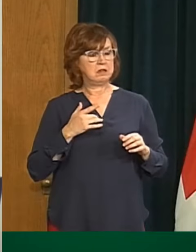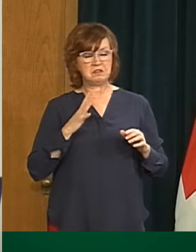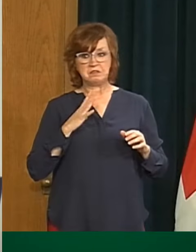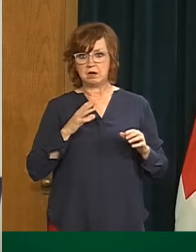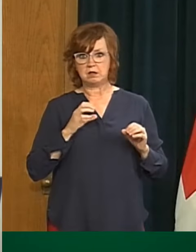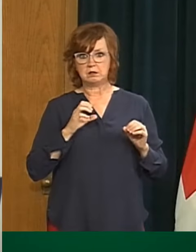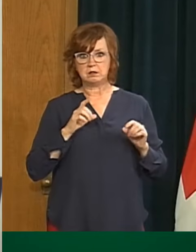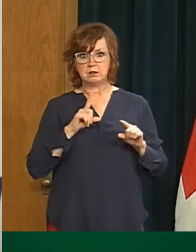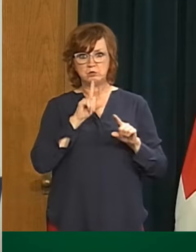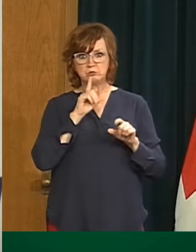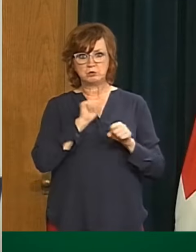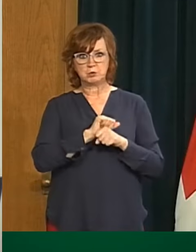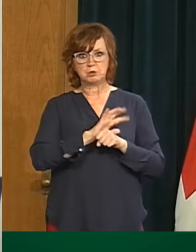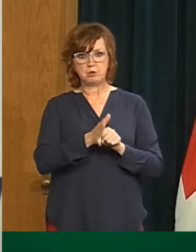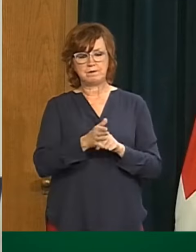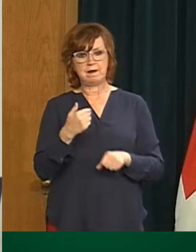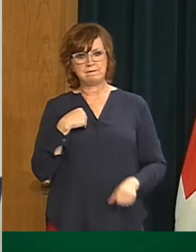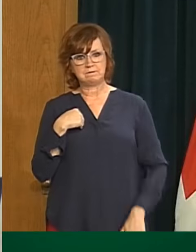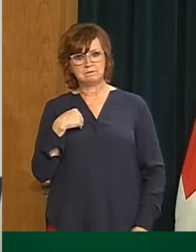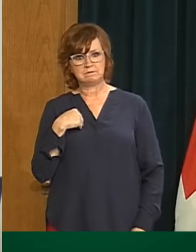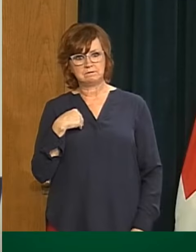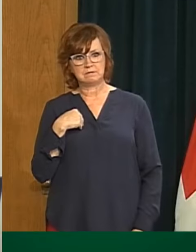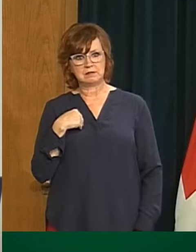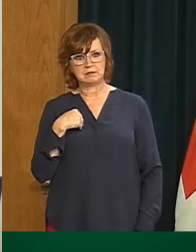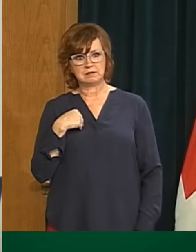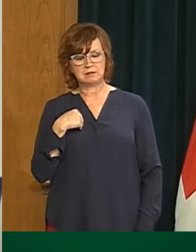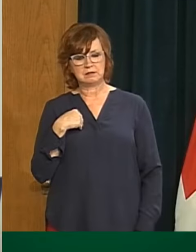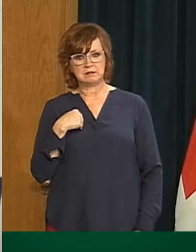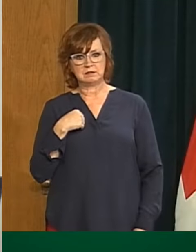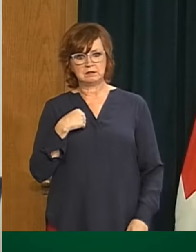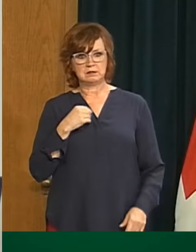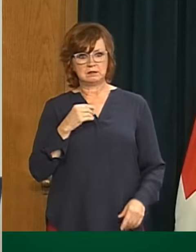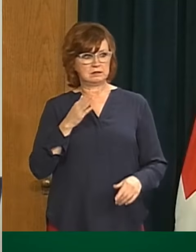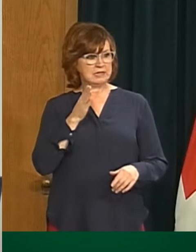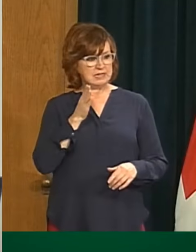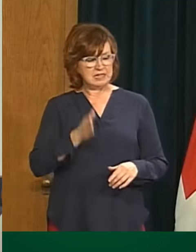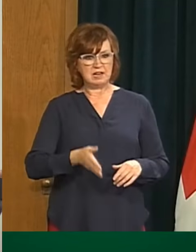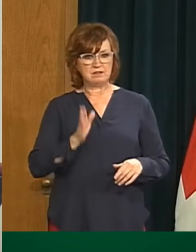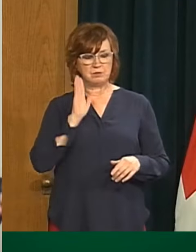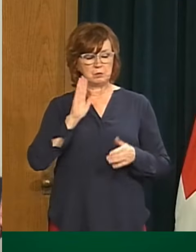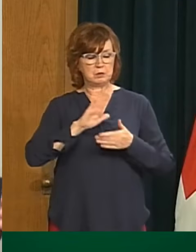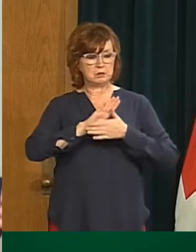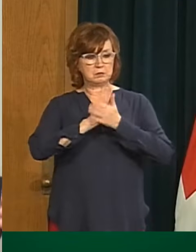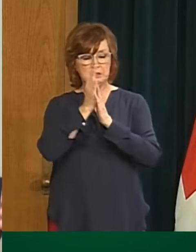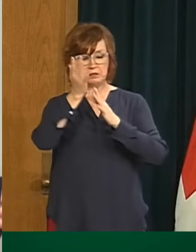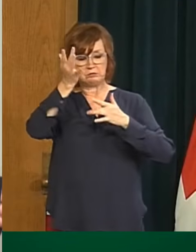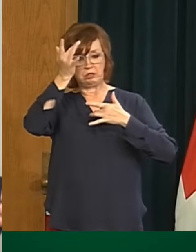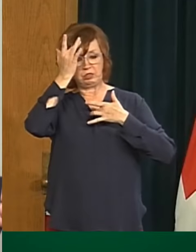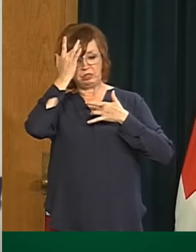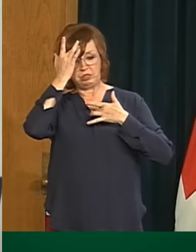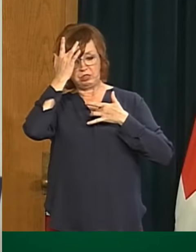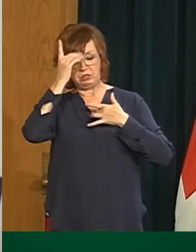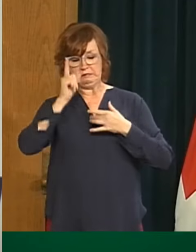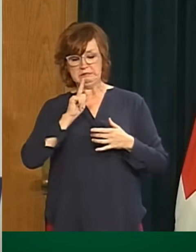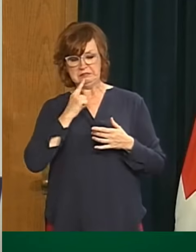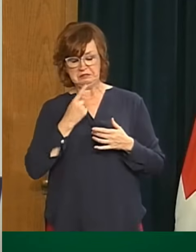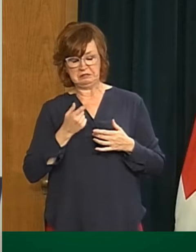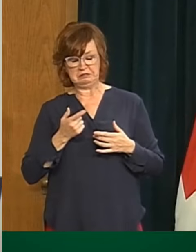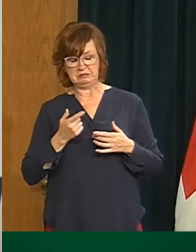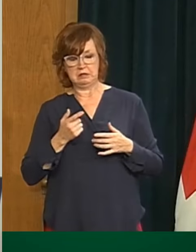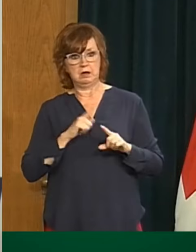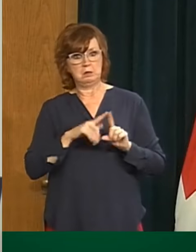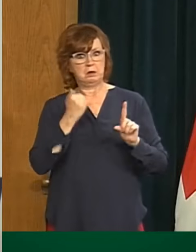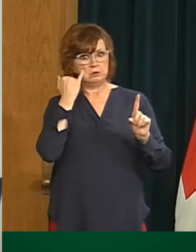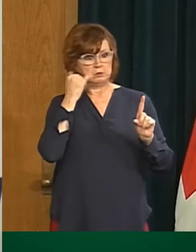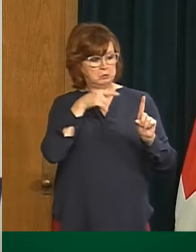if that other person has higher risk factors, they could get seriously ill. So that's the principle of physical distancing all the time.